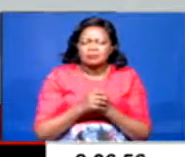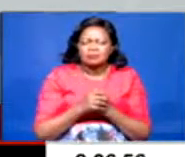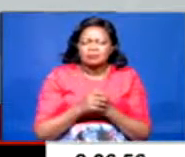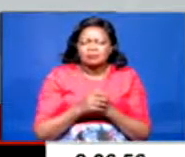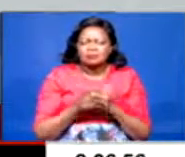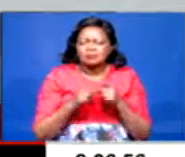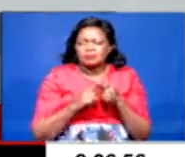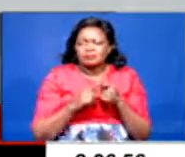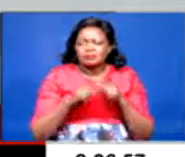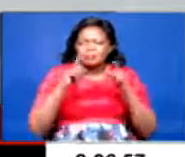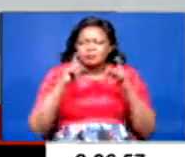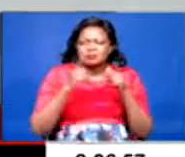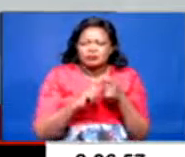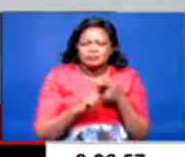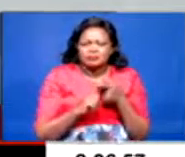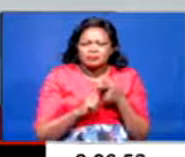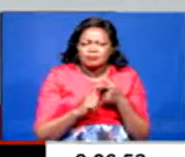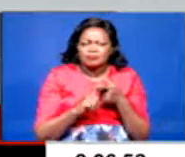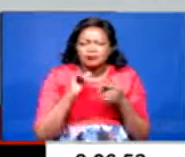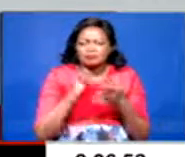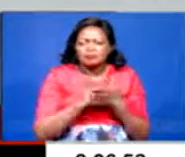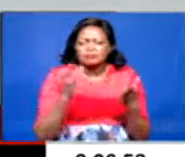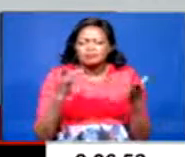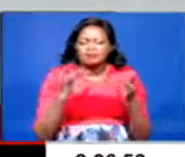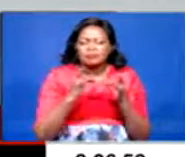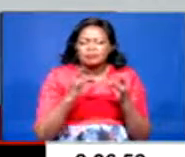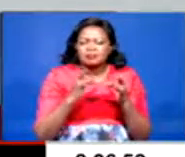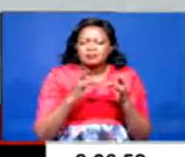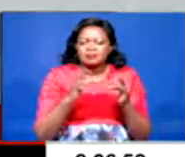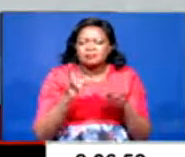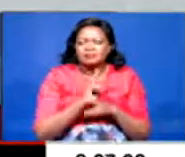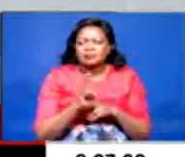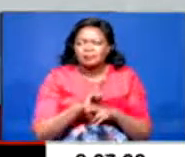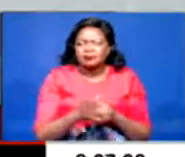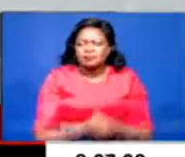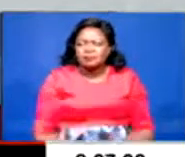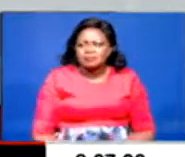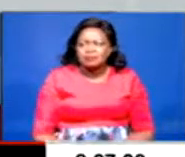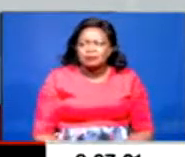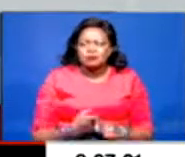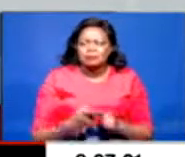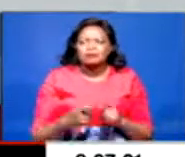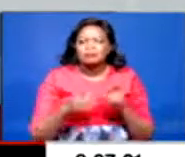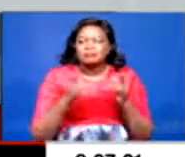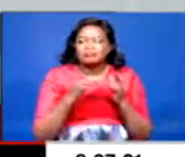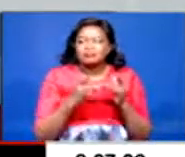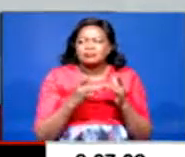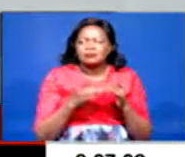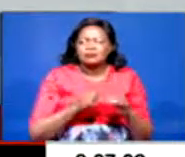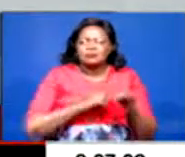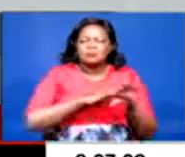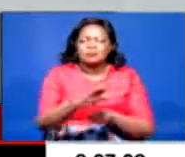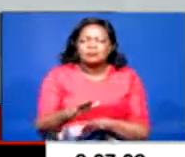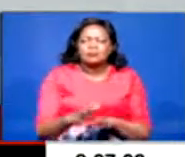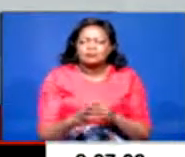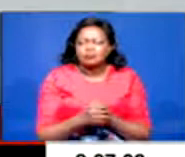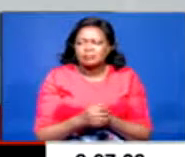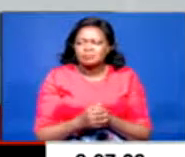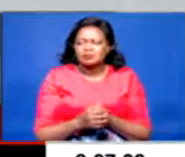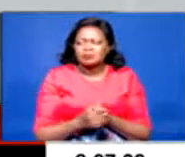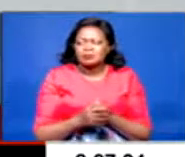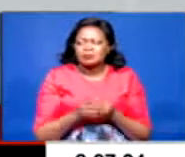a photo, and then now that's where the internet comes in. You don't need the internet during the day, but you need the internet now to transmit the image to the